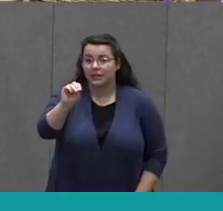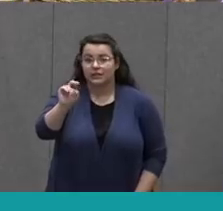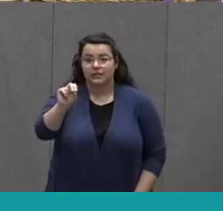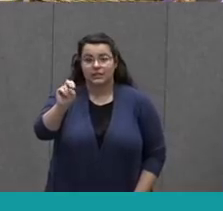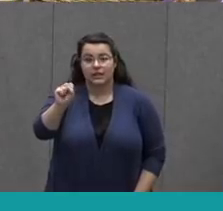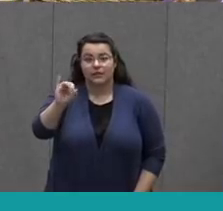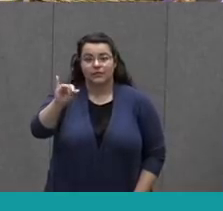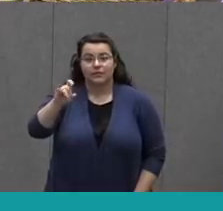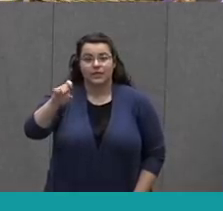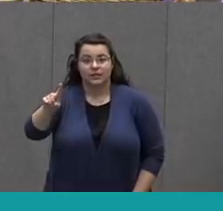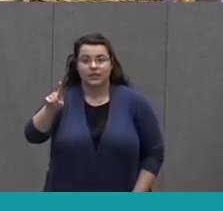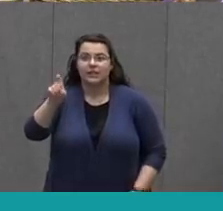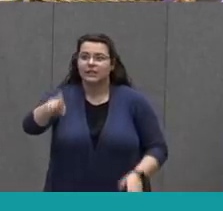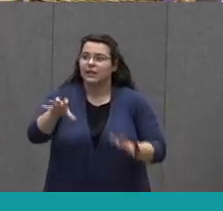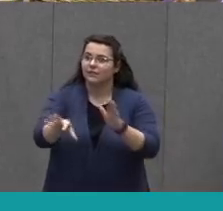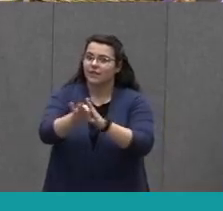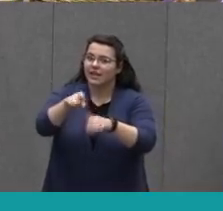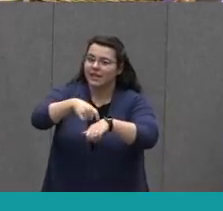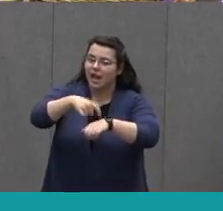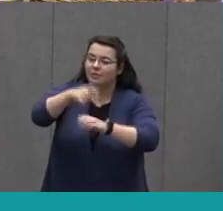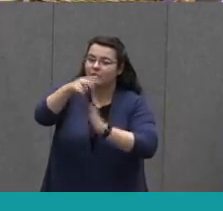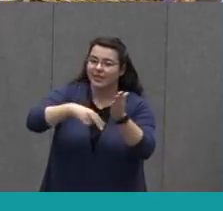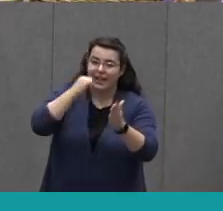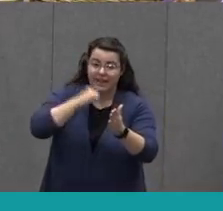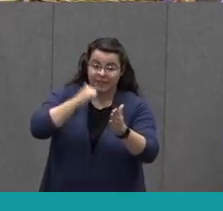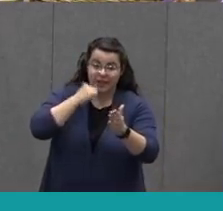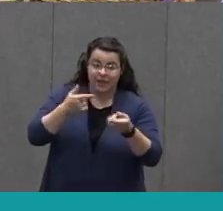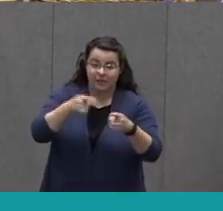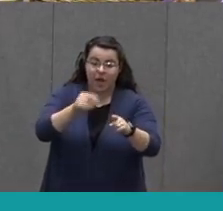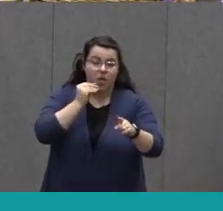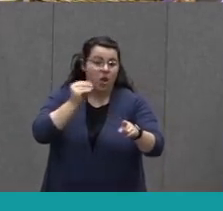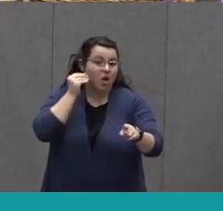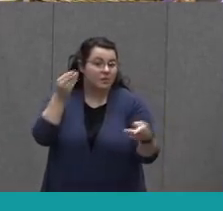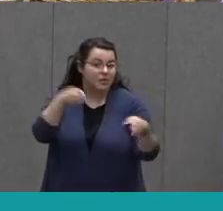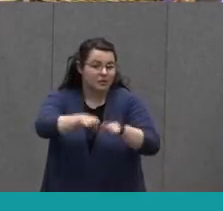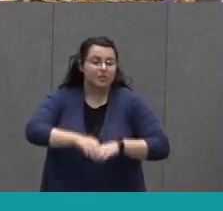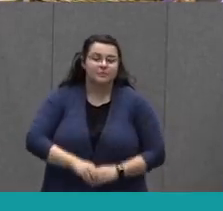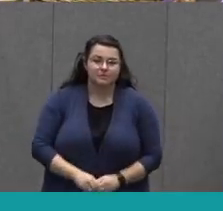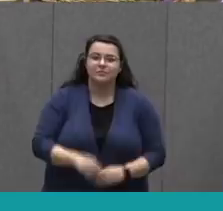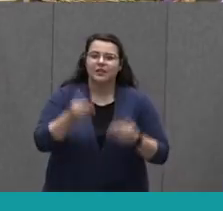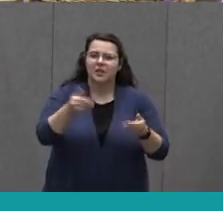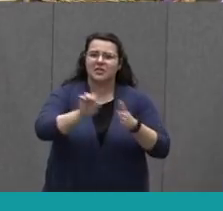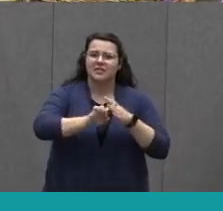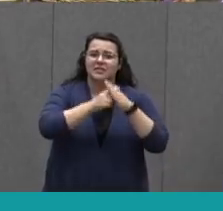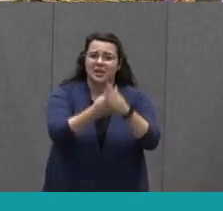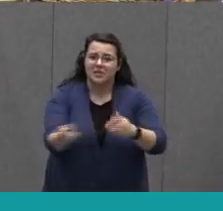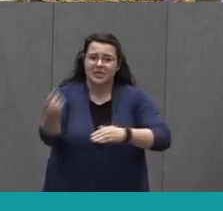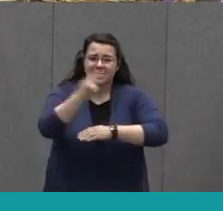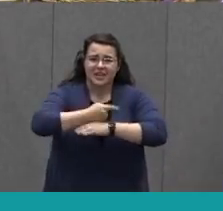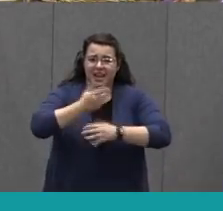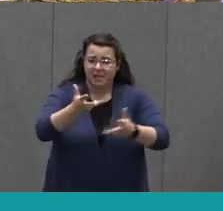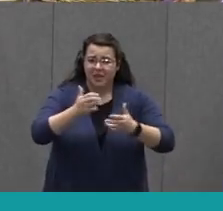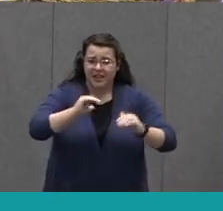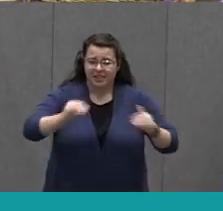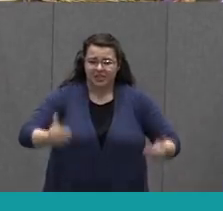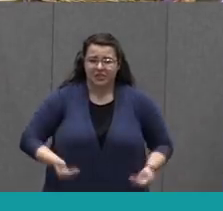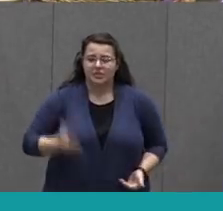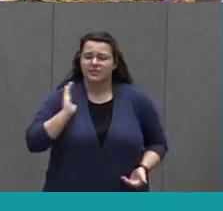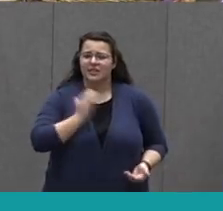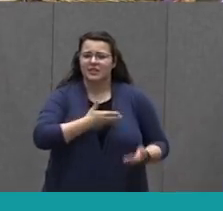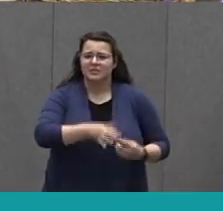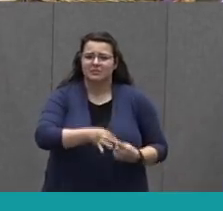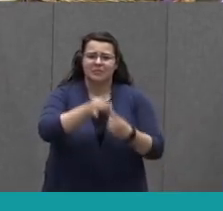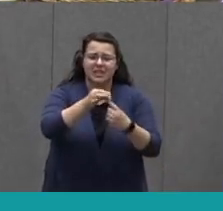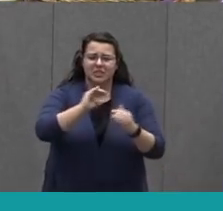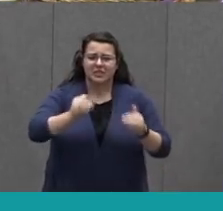to read each day while you are on home closure. So let's get started with our day. And I want to introduce to you our very special guest. This